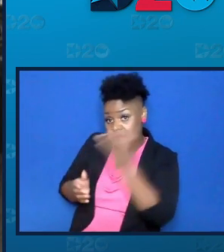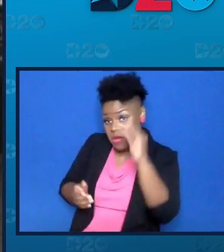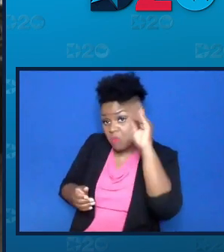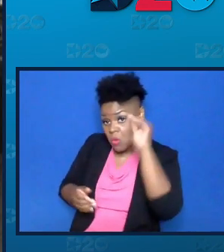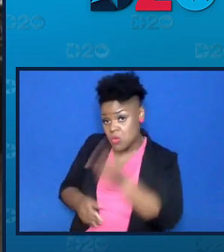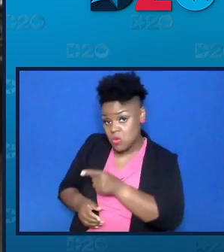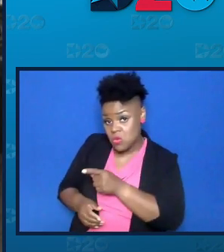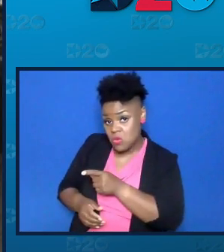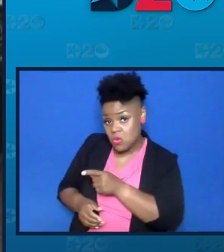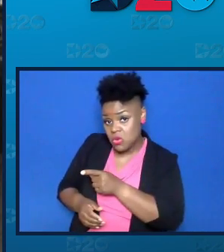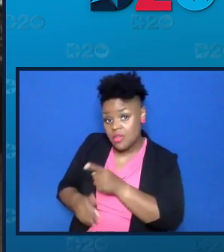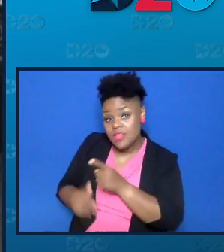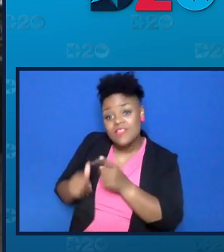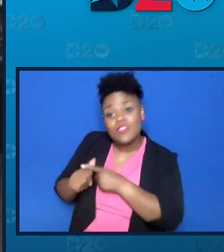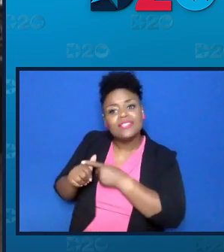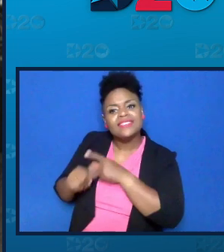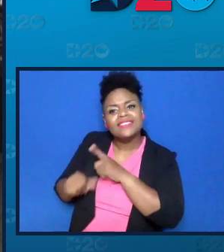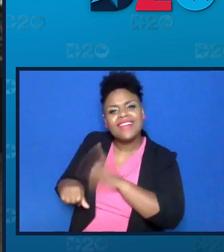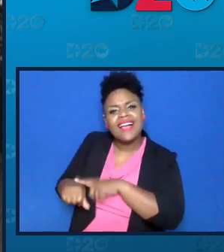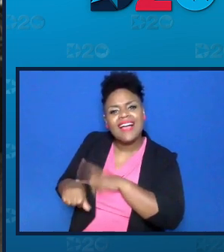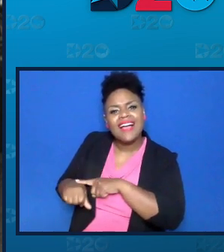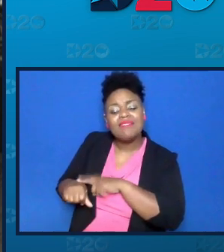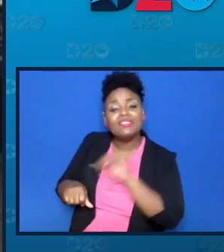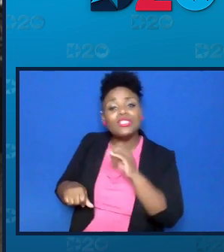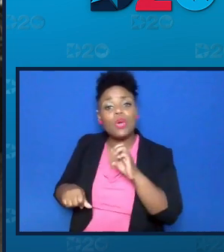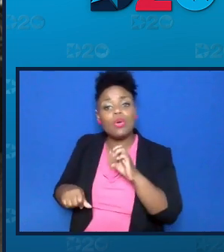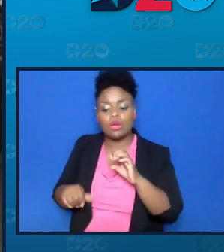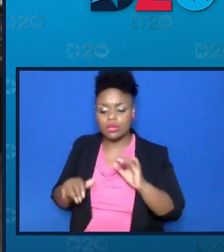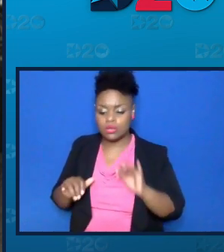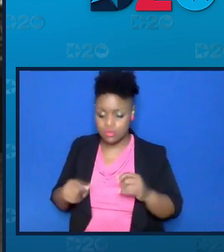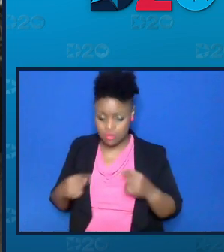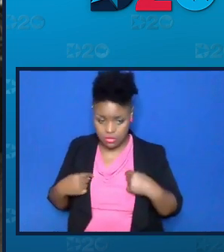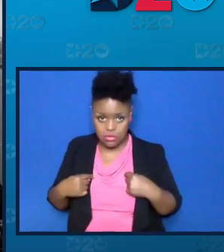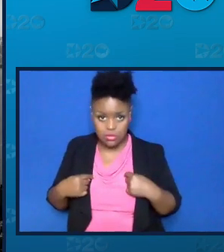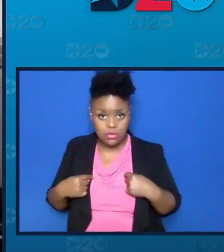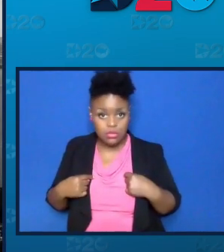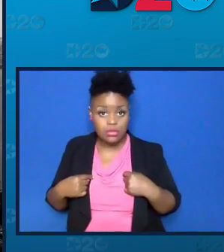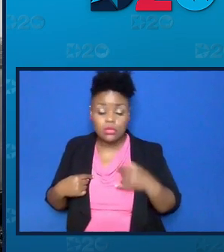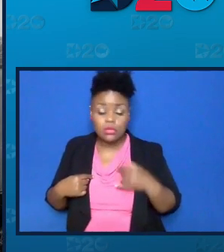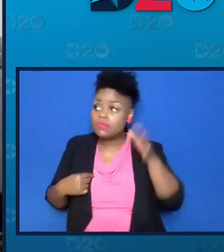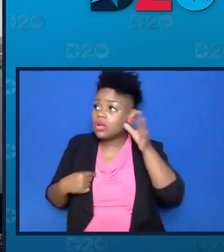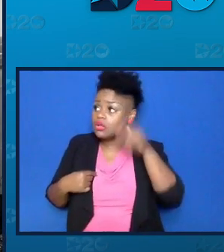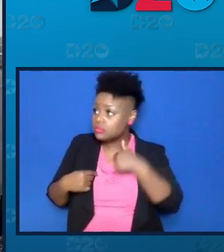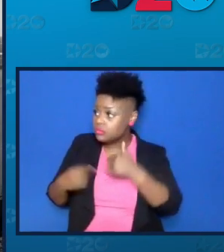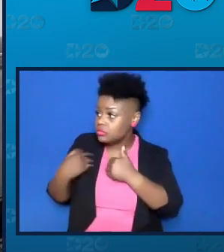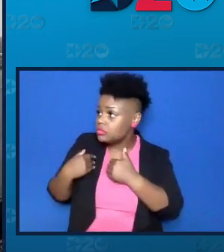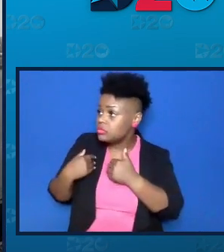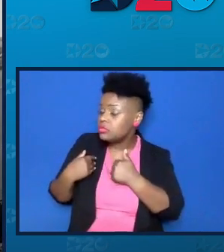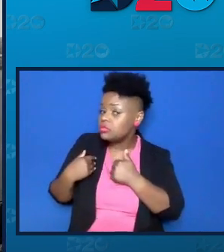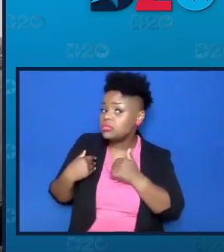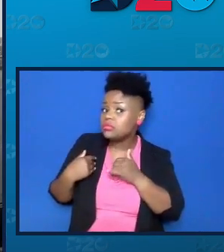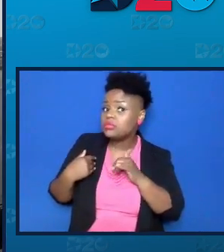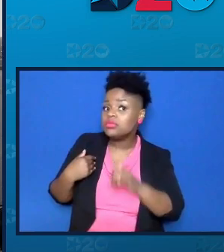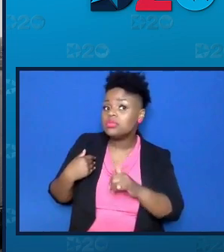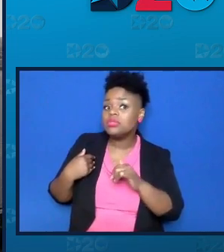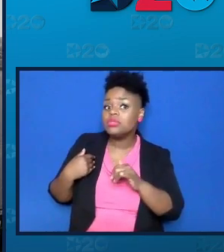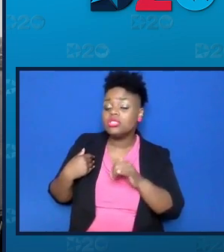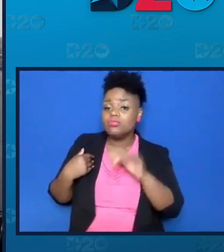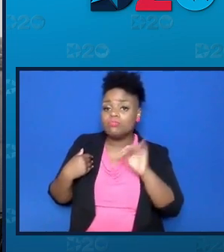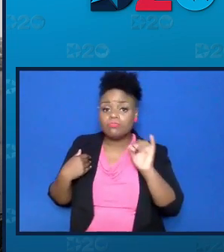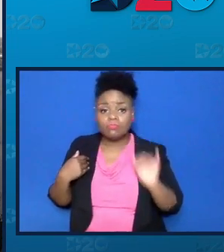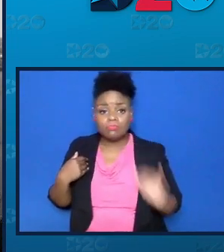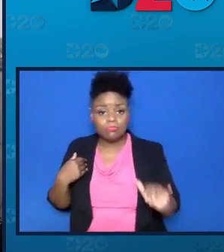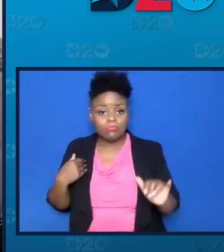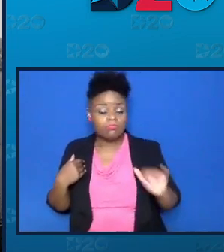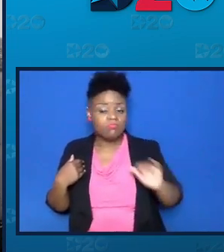time, Joe saw the heavy burden on a father, and it was a lesson he would never forget. A job